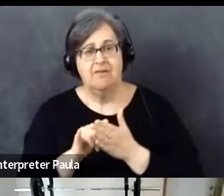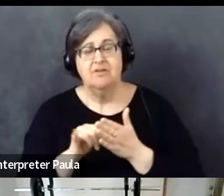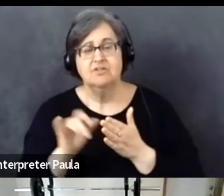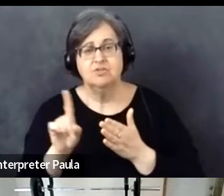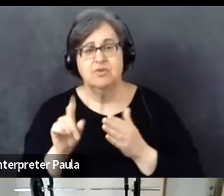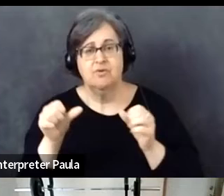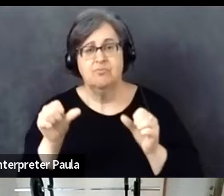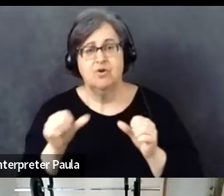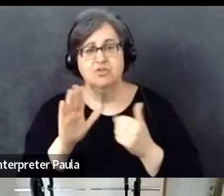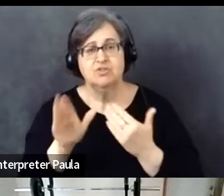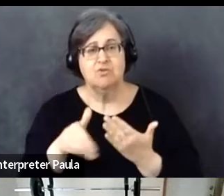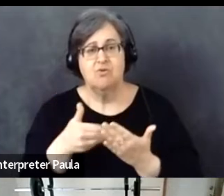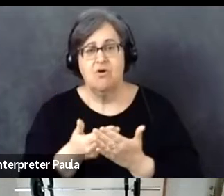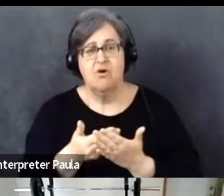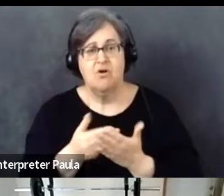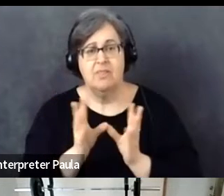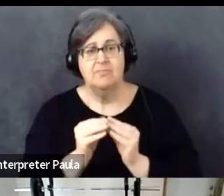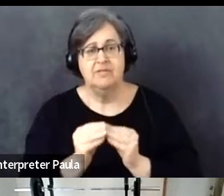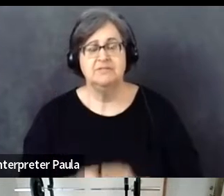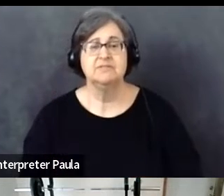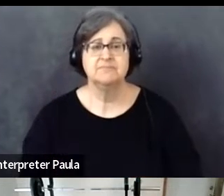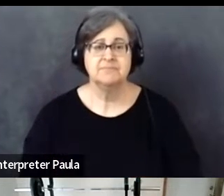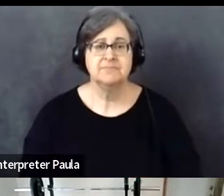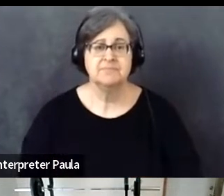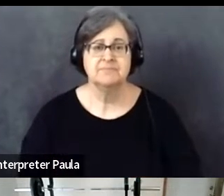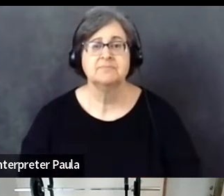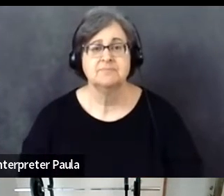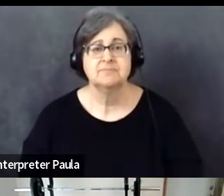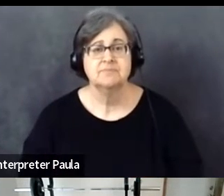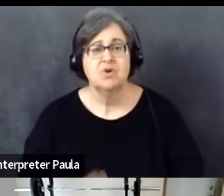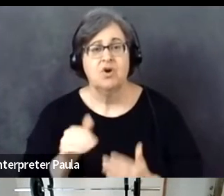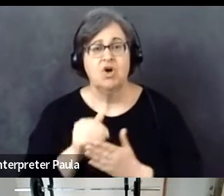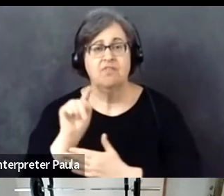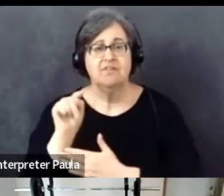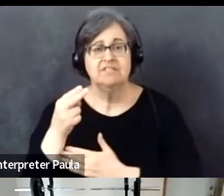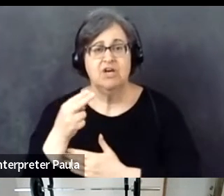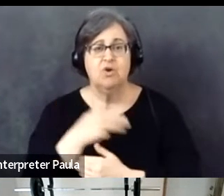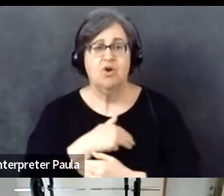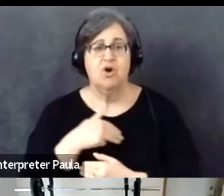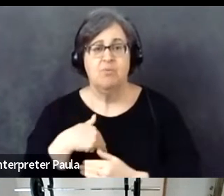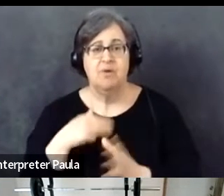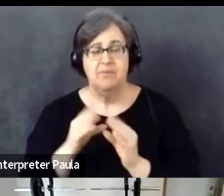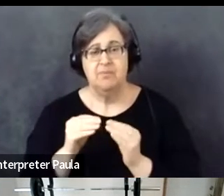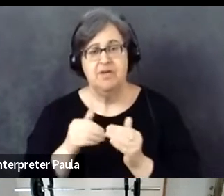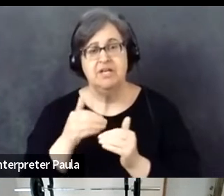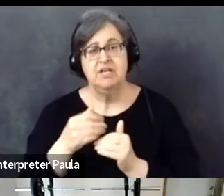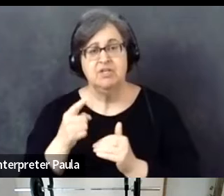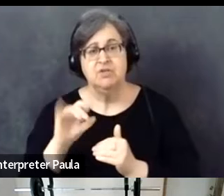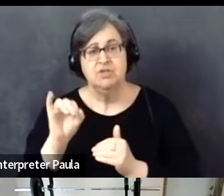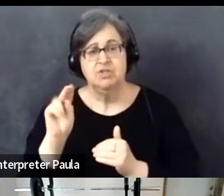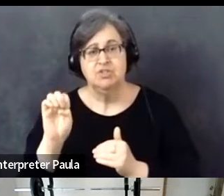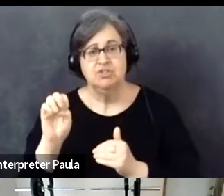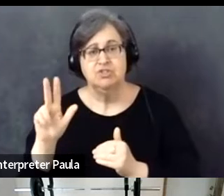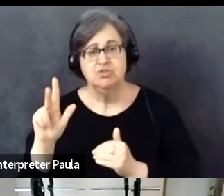post all of theirs meetings, their town hall meetings, member meetings. And so the next one's June